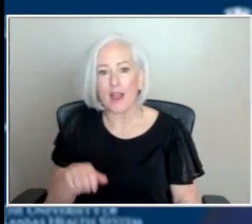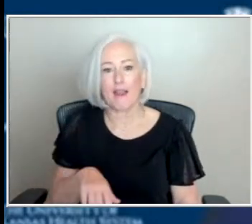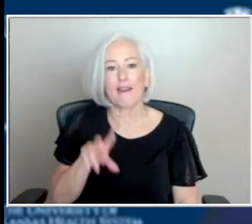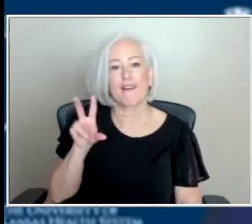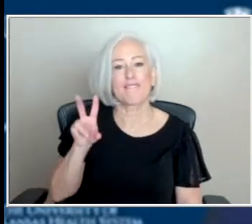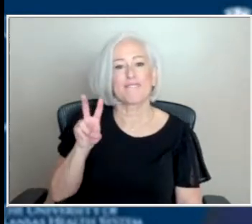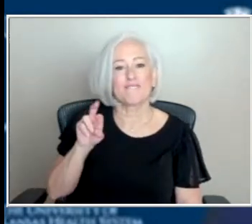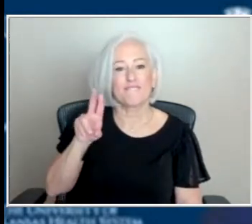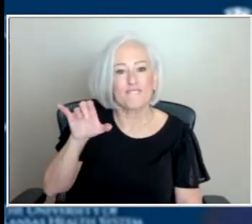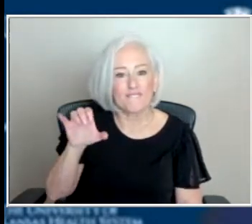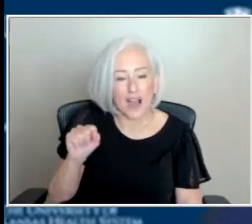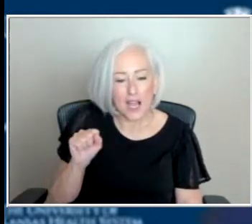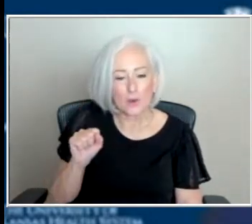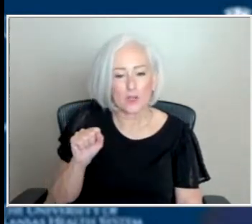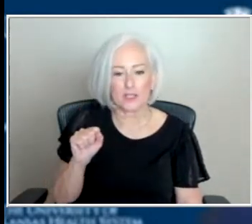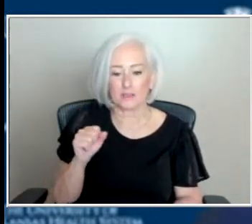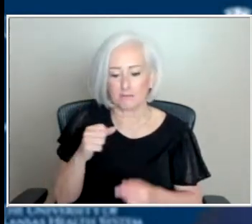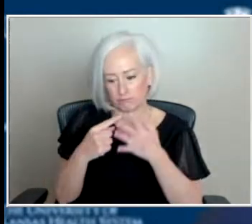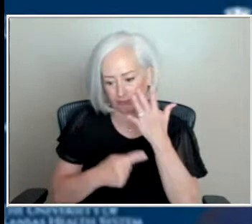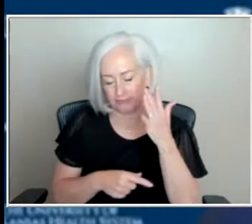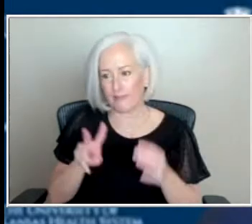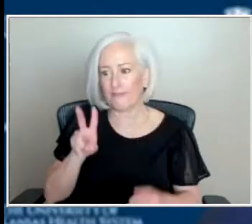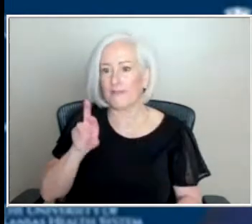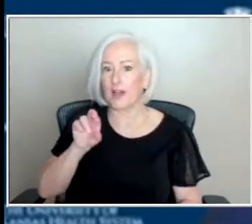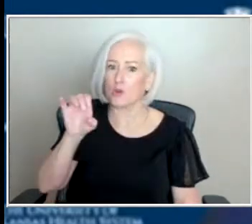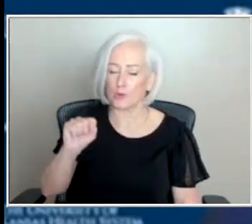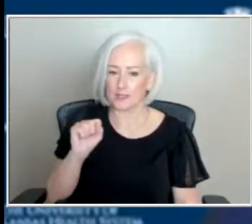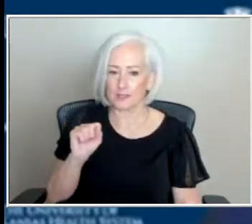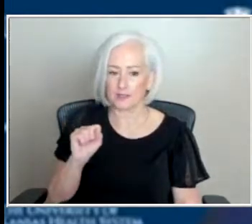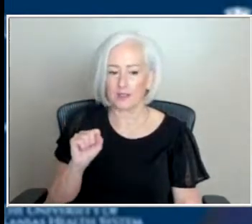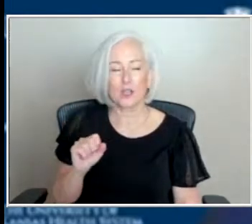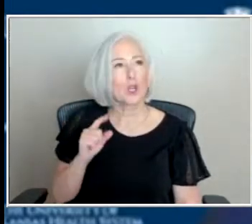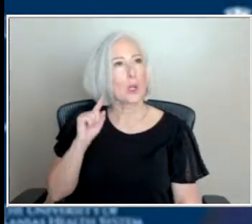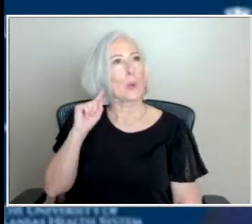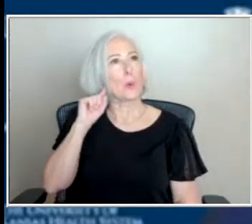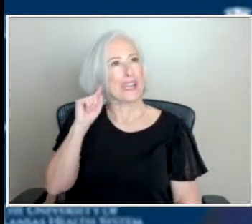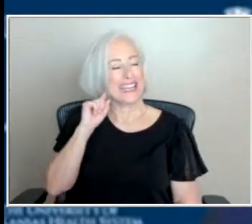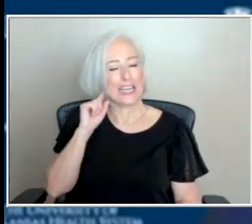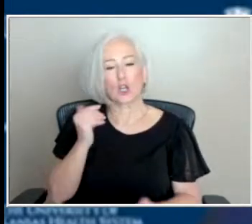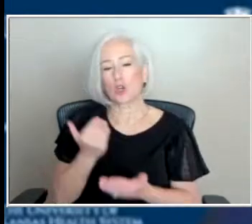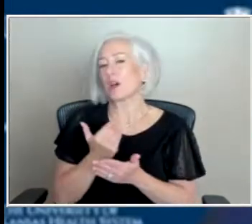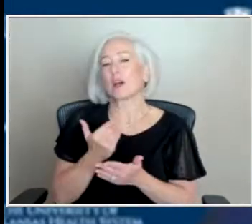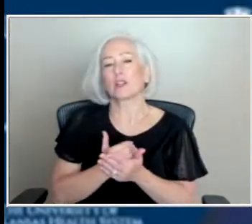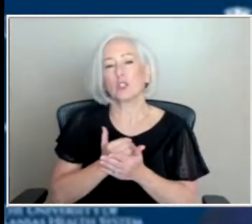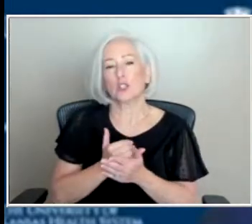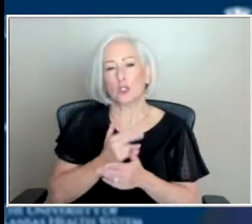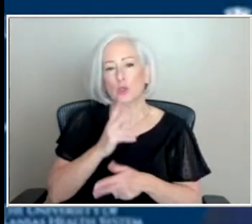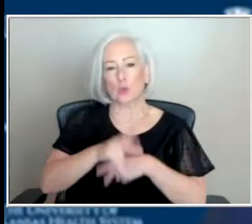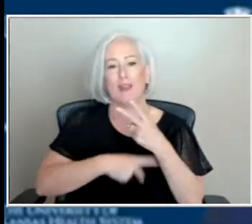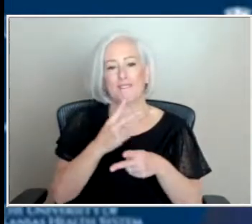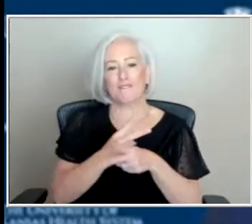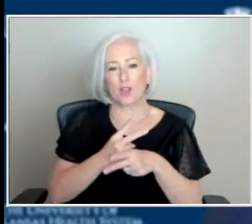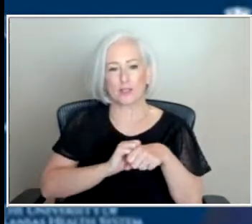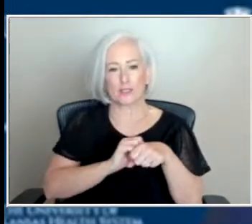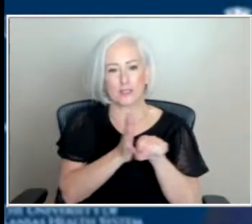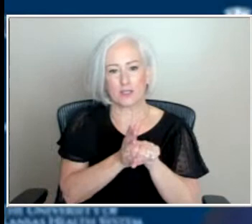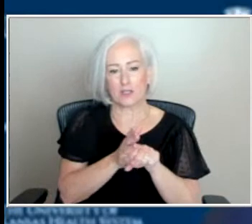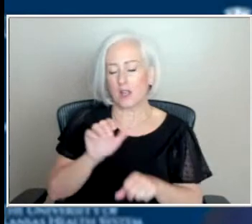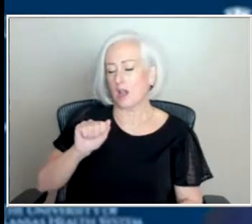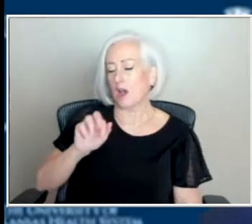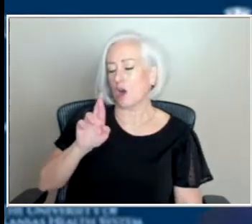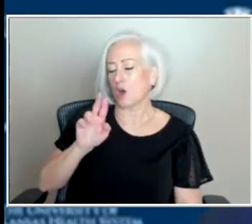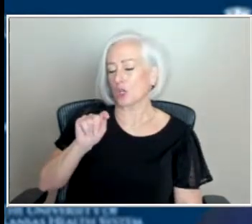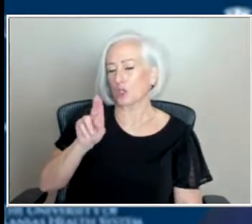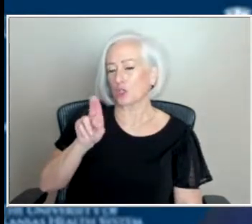we're hearing right now is that for a new variant, which they're looking at, Arcturus is what it's called. It's an